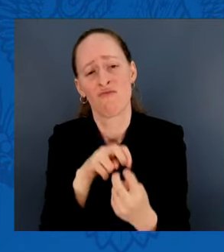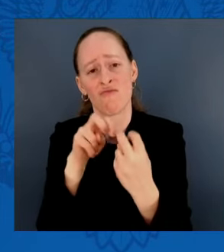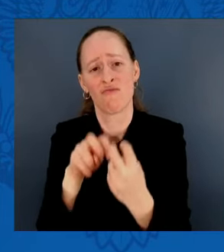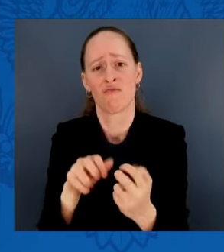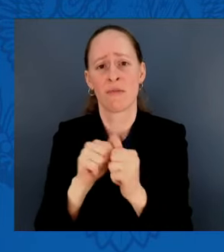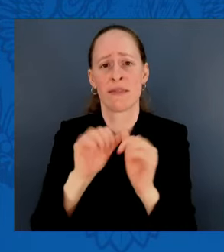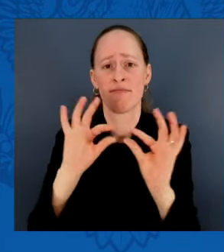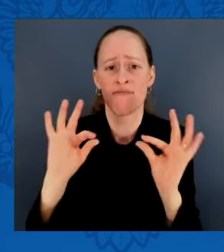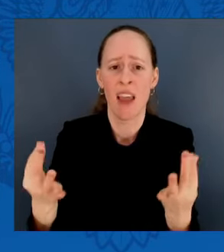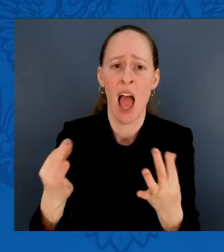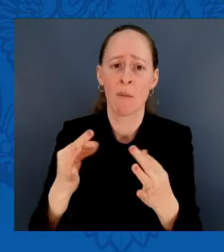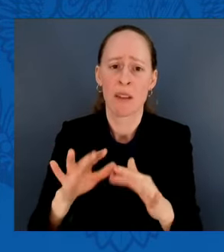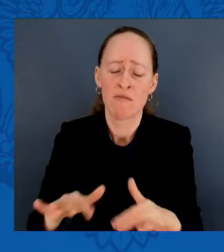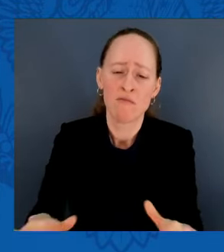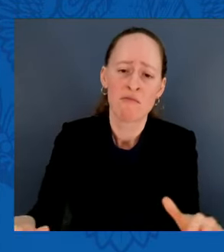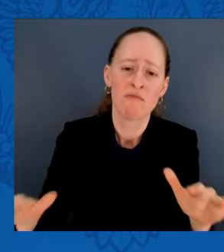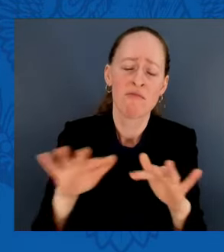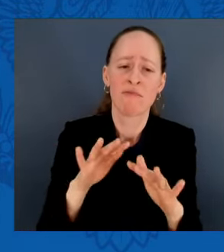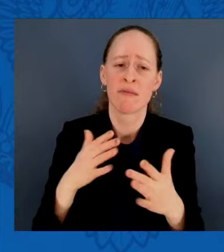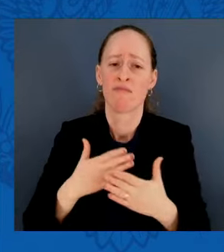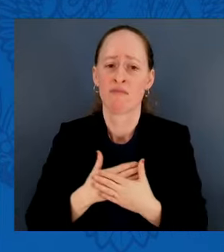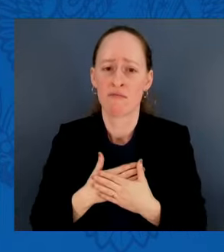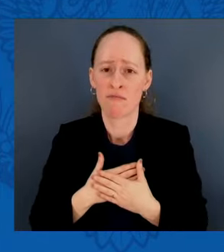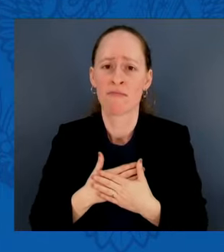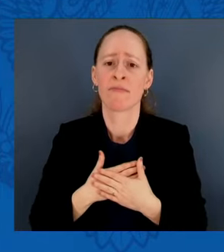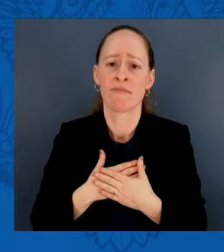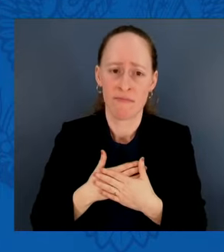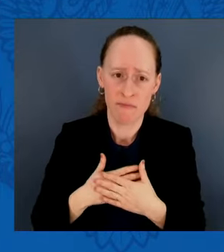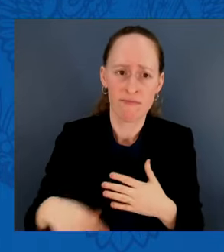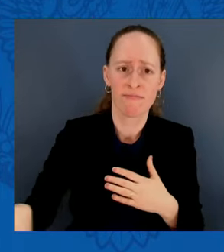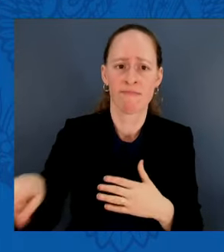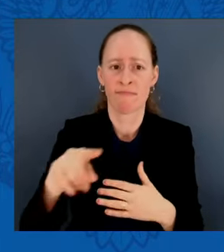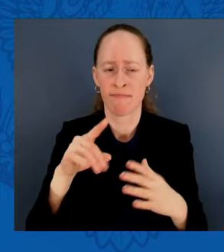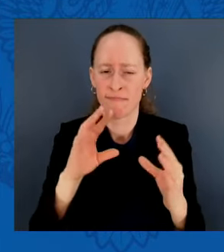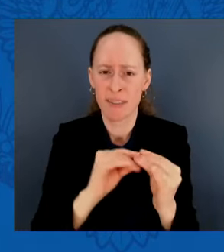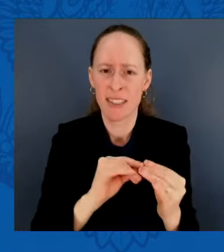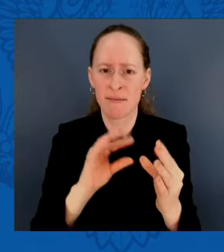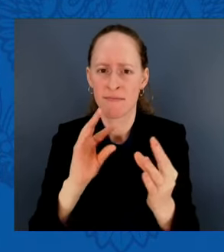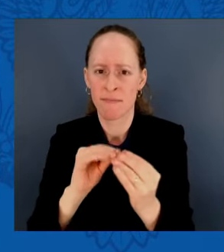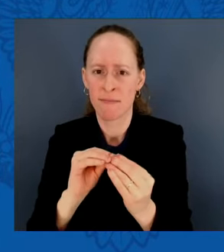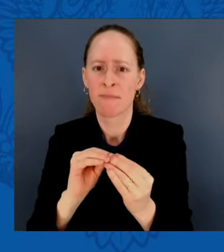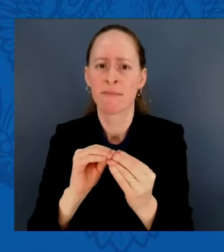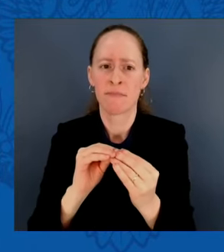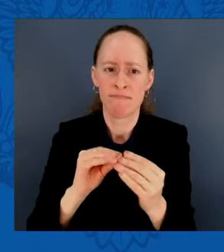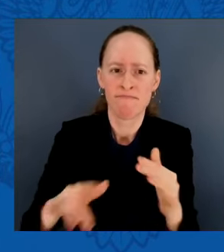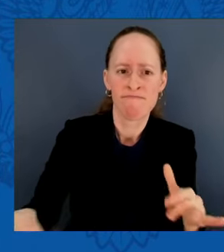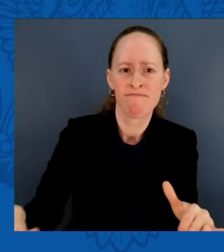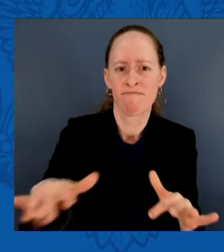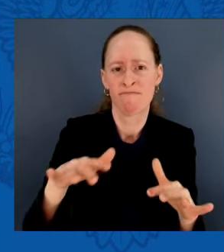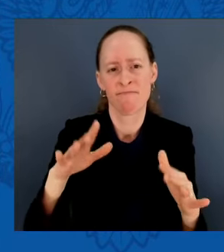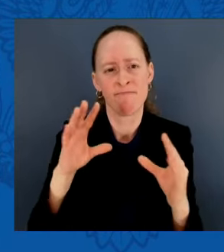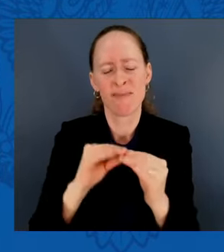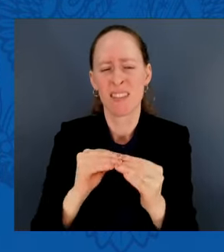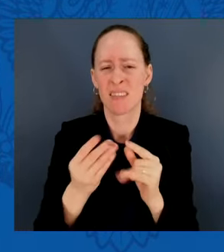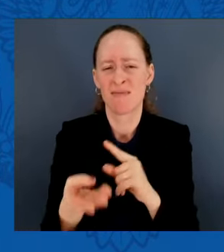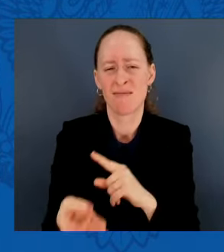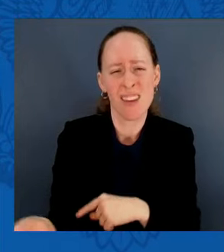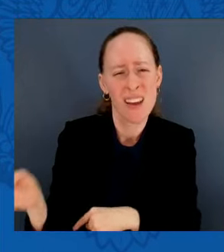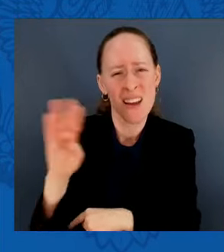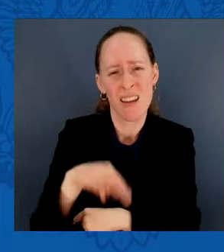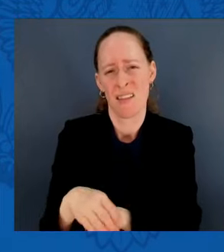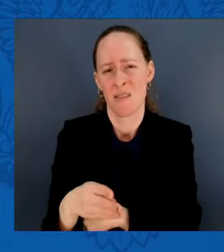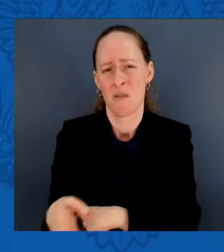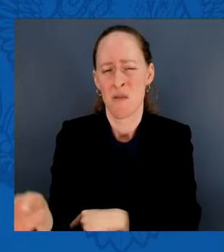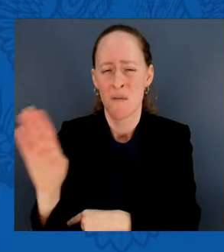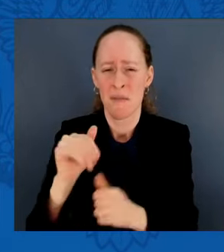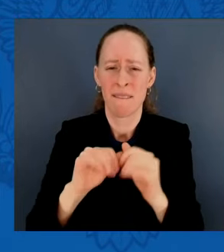The constant refrain, and I was there for hours meeting with every family, they said, do something. Do